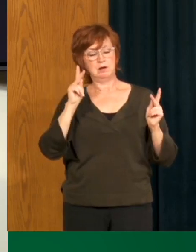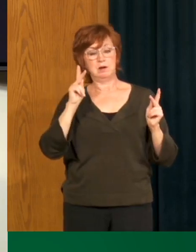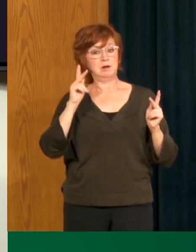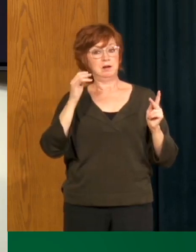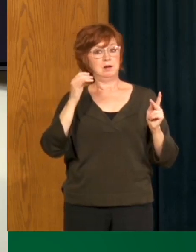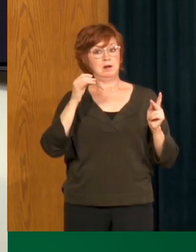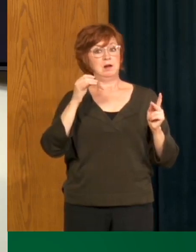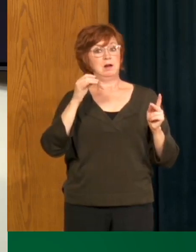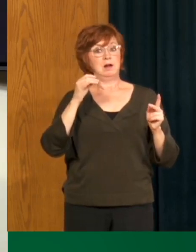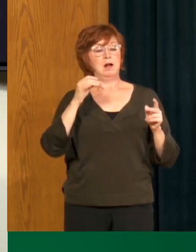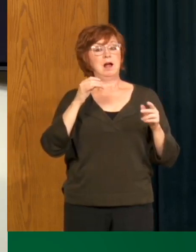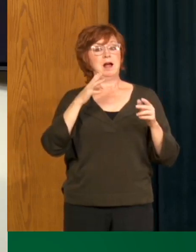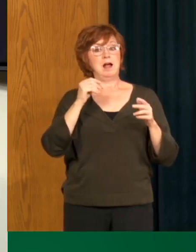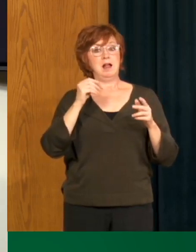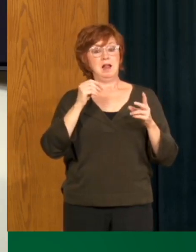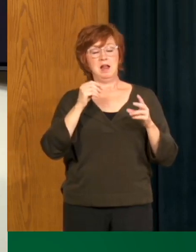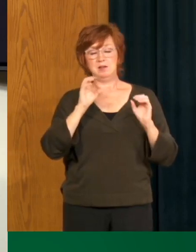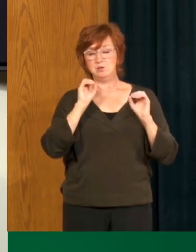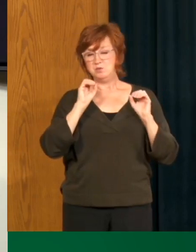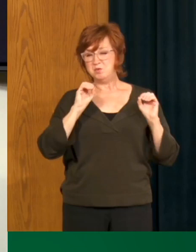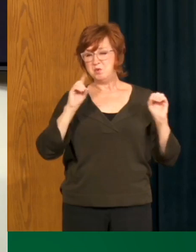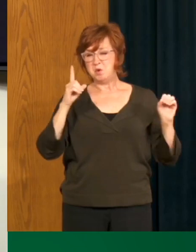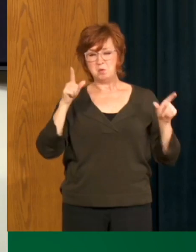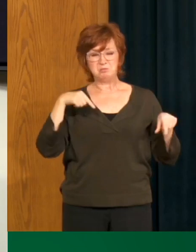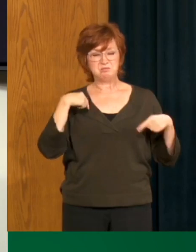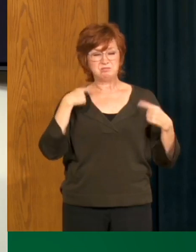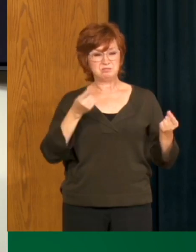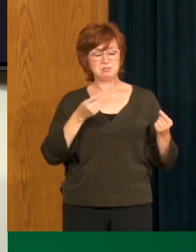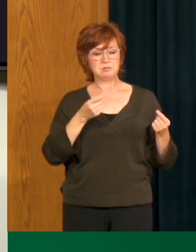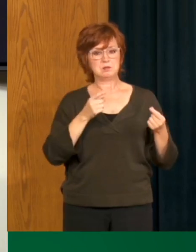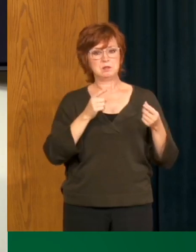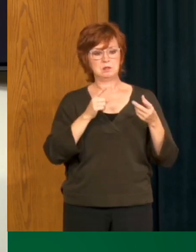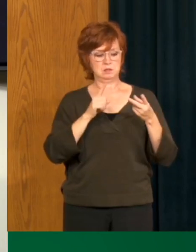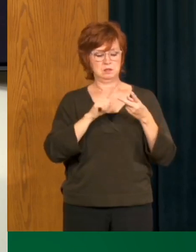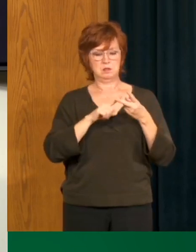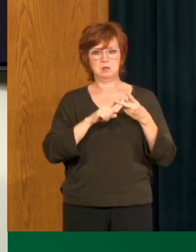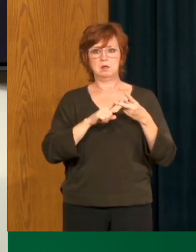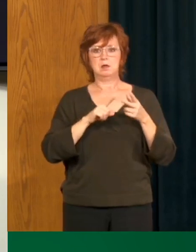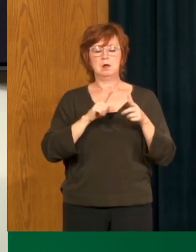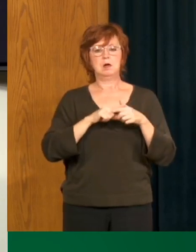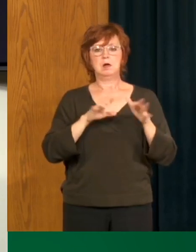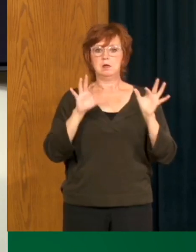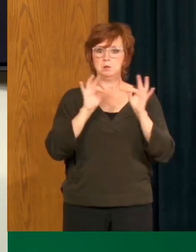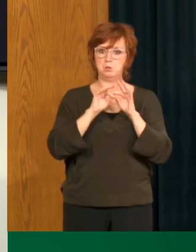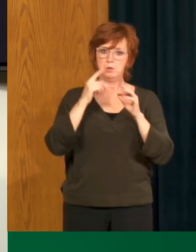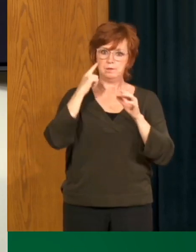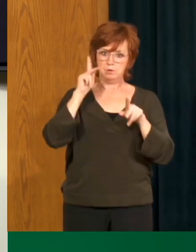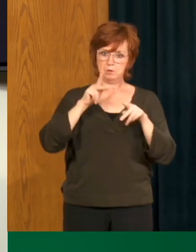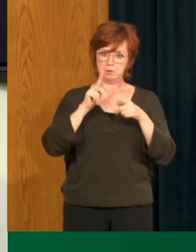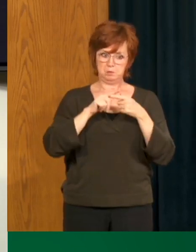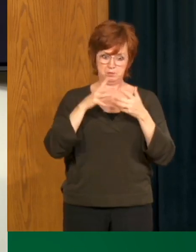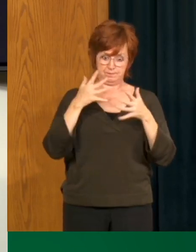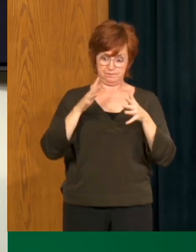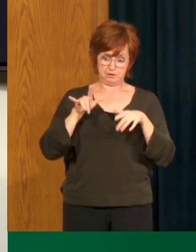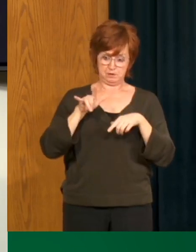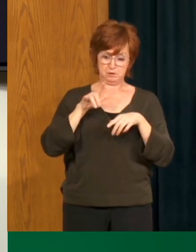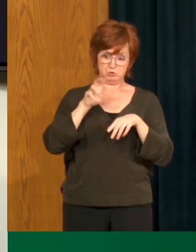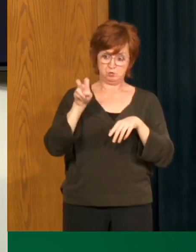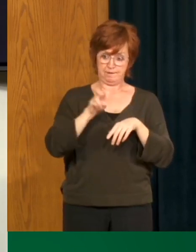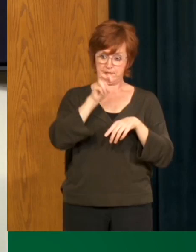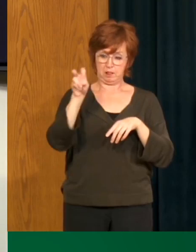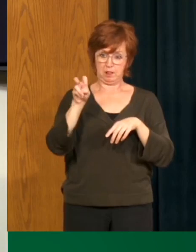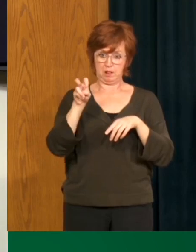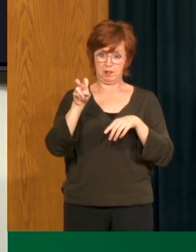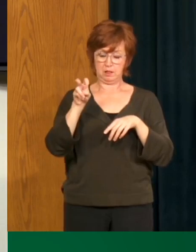travels domestically or internationally to go to the provincial and federal website where flights are posted. So 2 weeks after